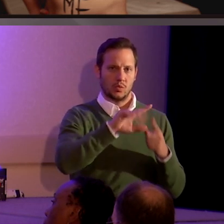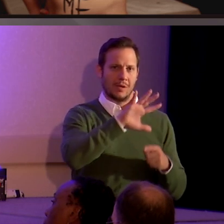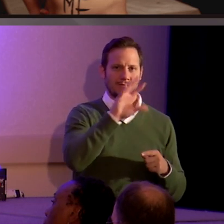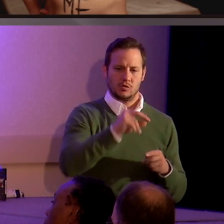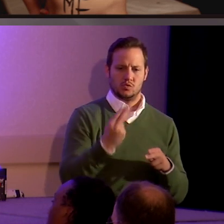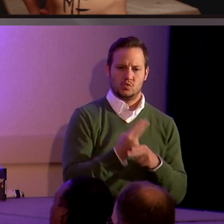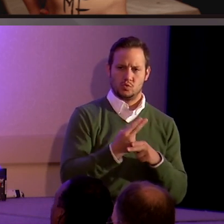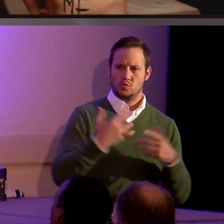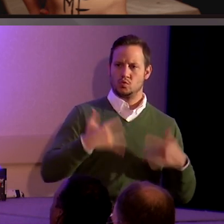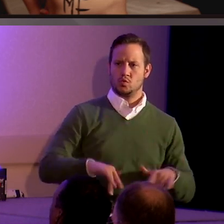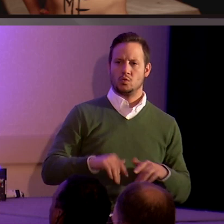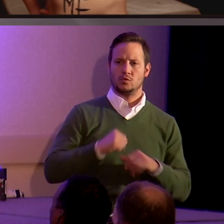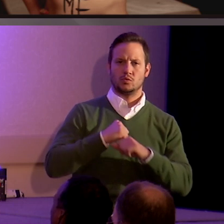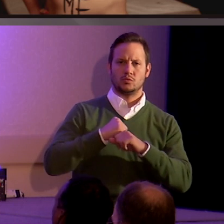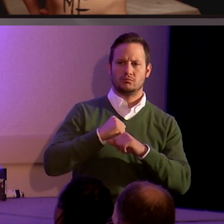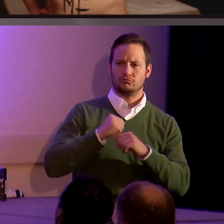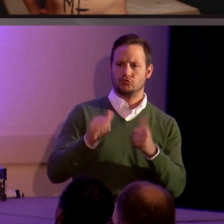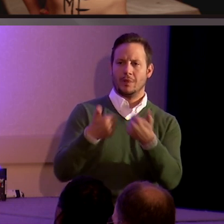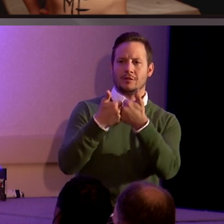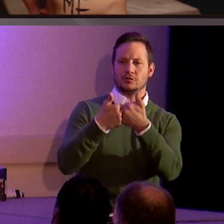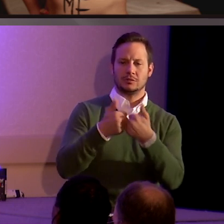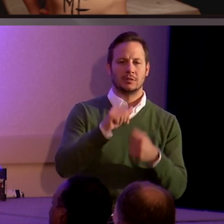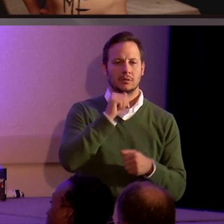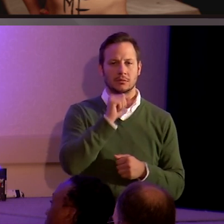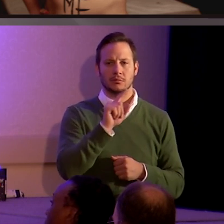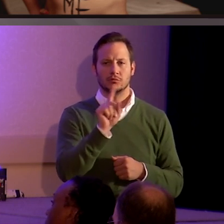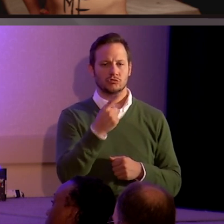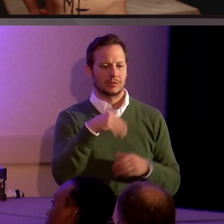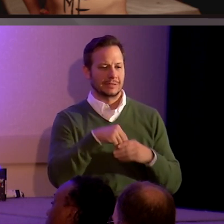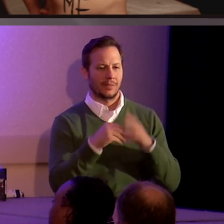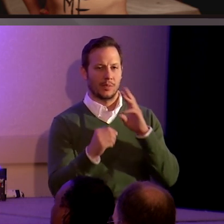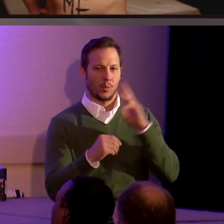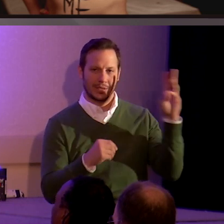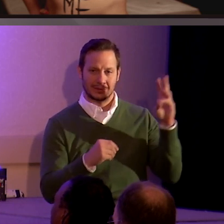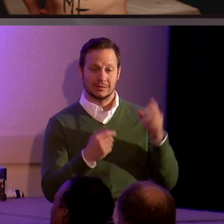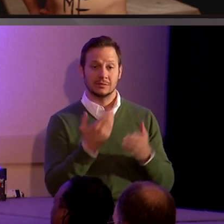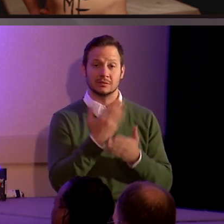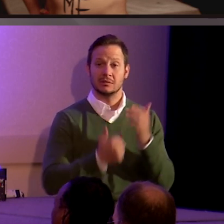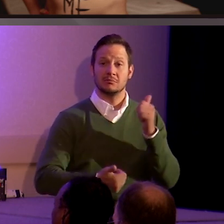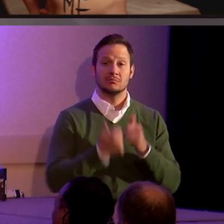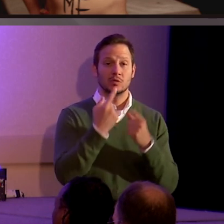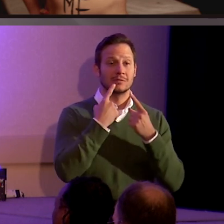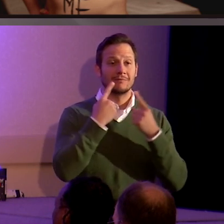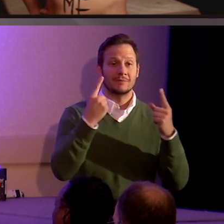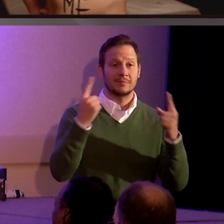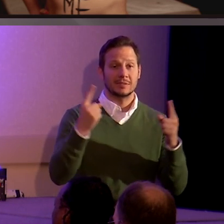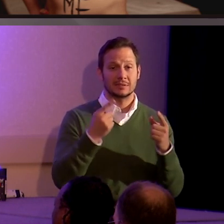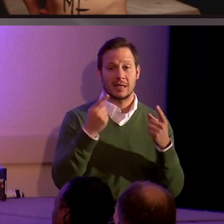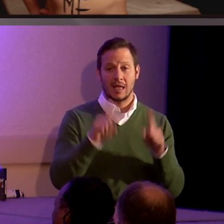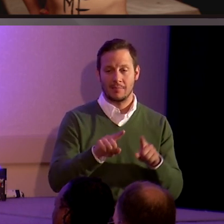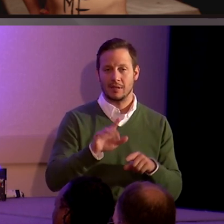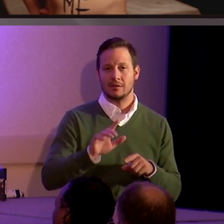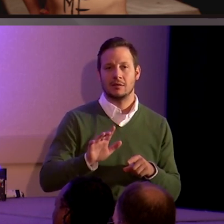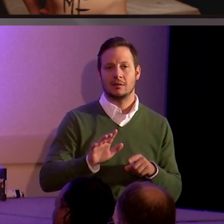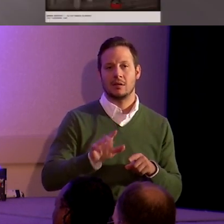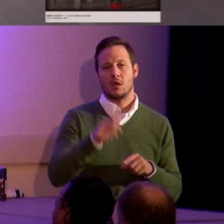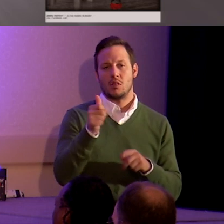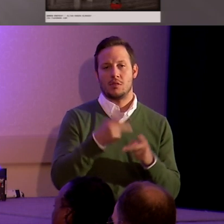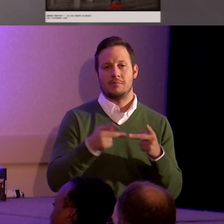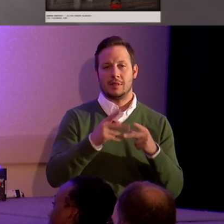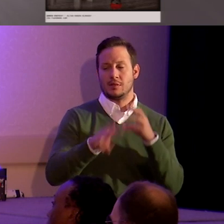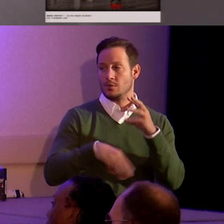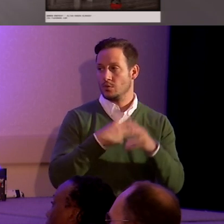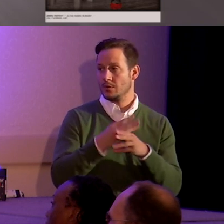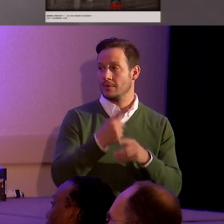not just confined to the West. Some of the most famous examples of nude protest are from elsewhere. Of course,